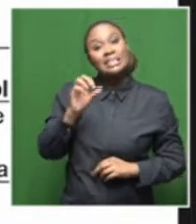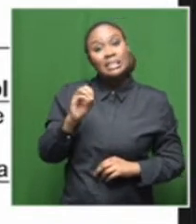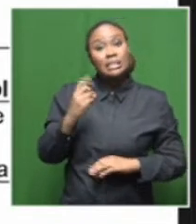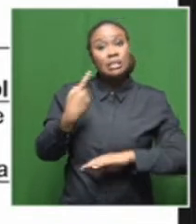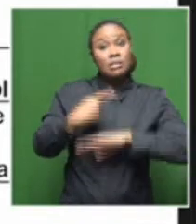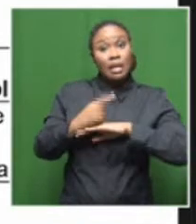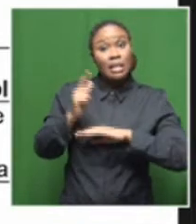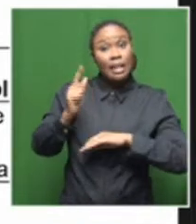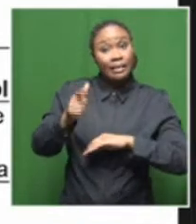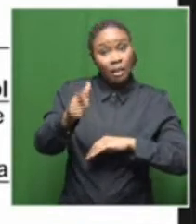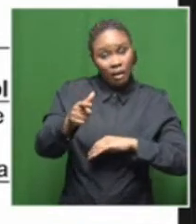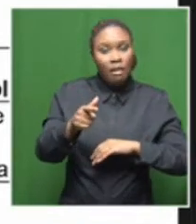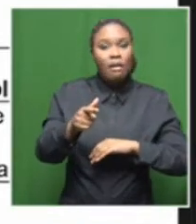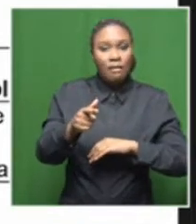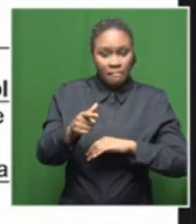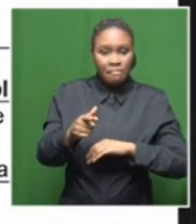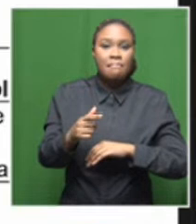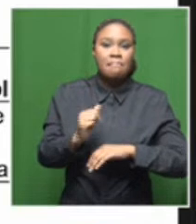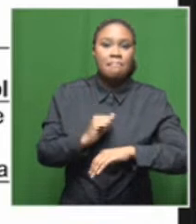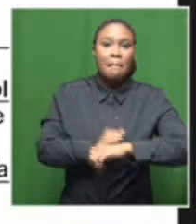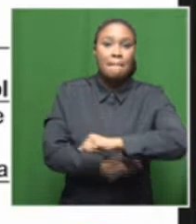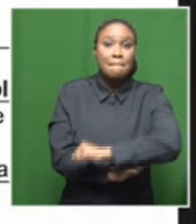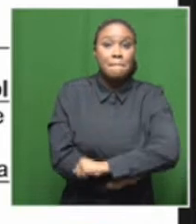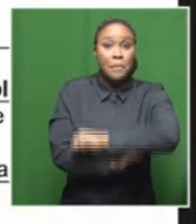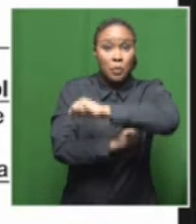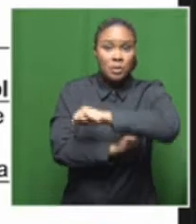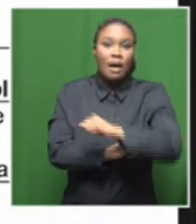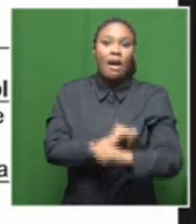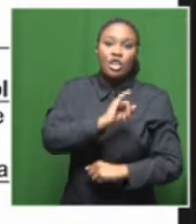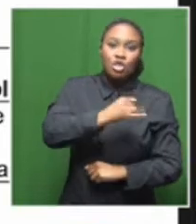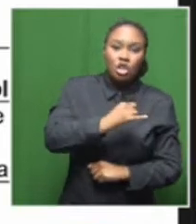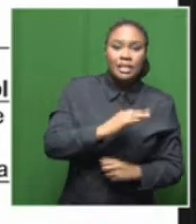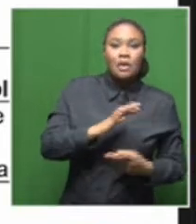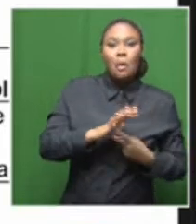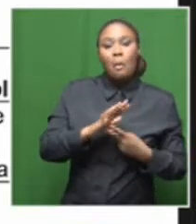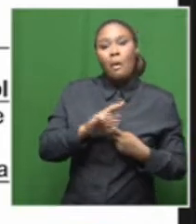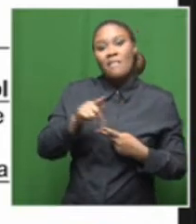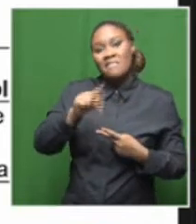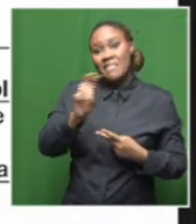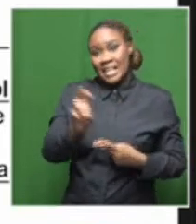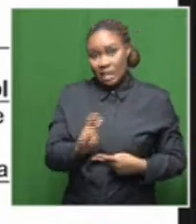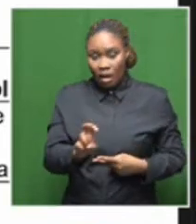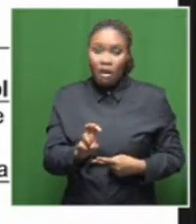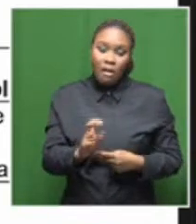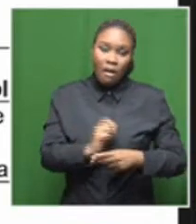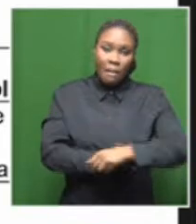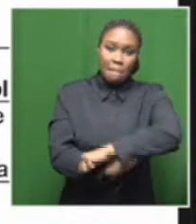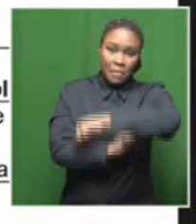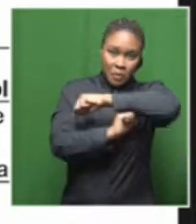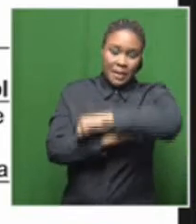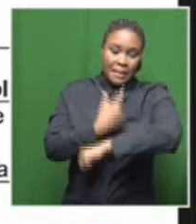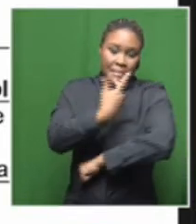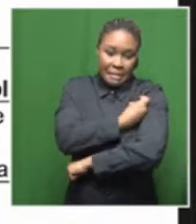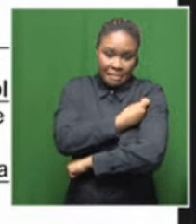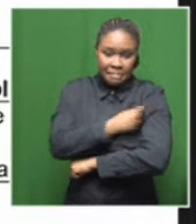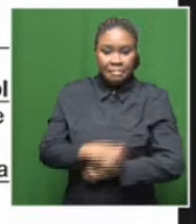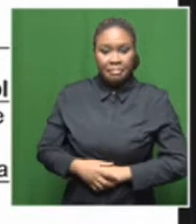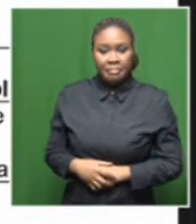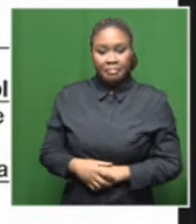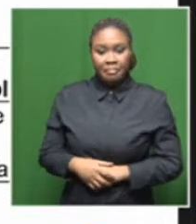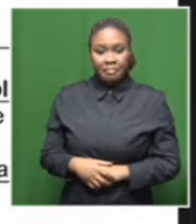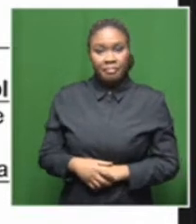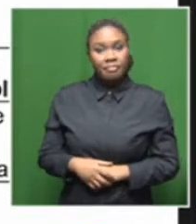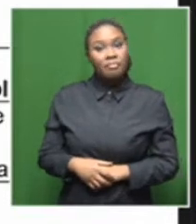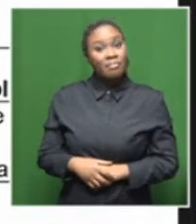Johnson or a Pfizer dose as a booster. Now, this will also be augmented in the coming days, where